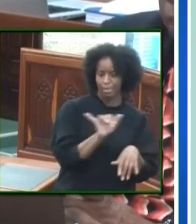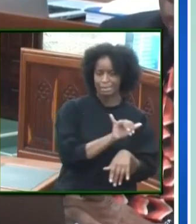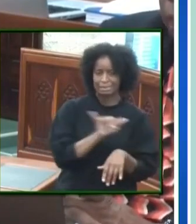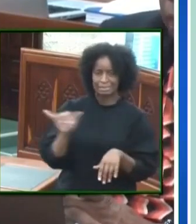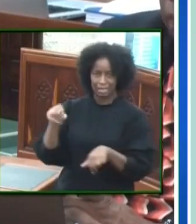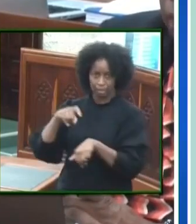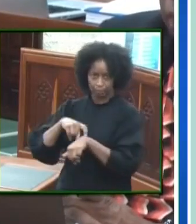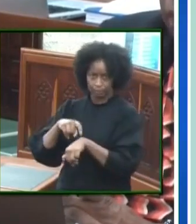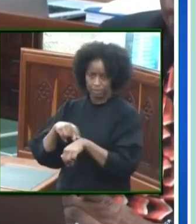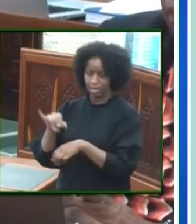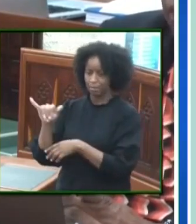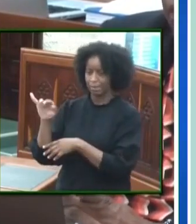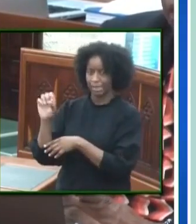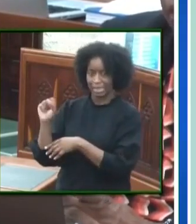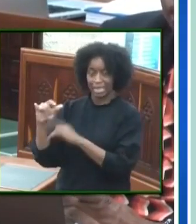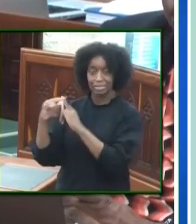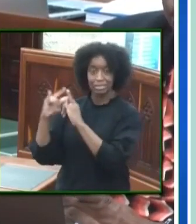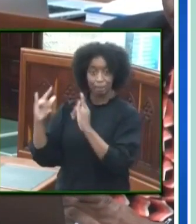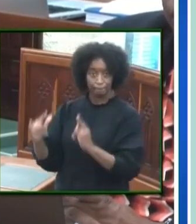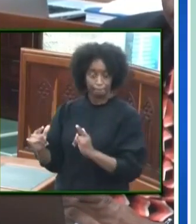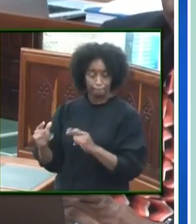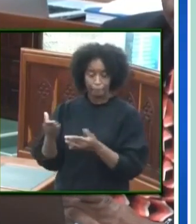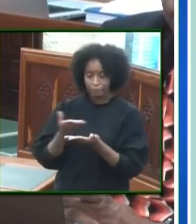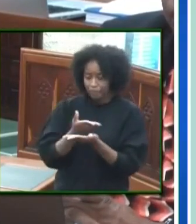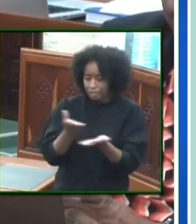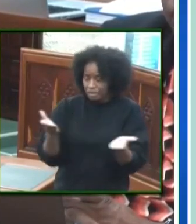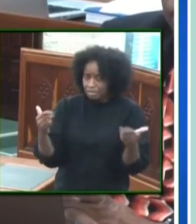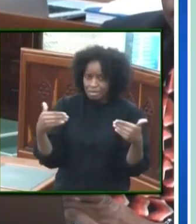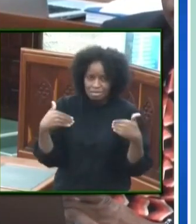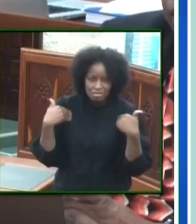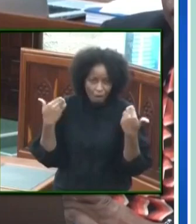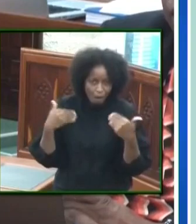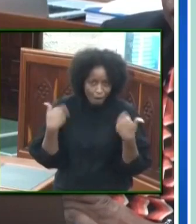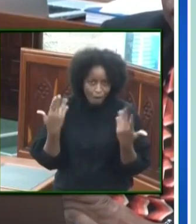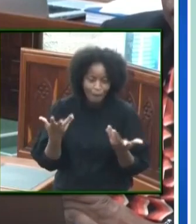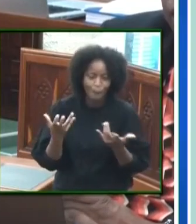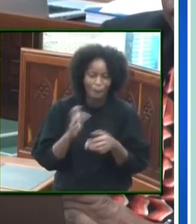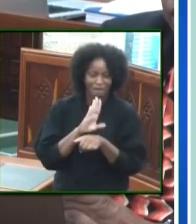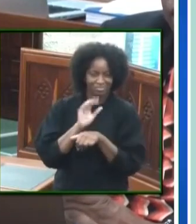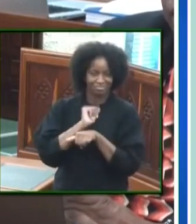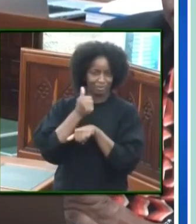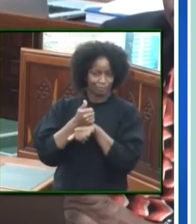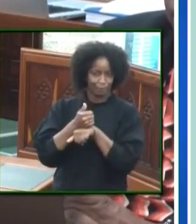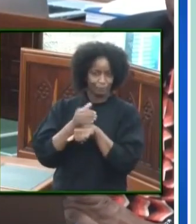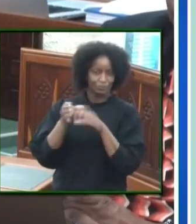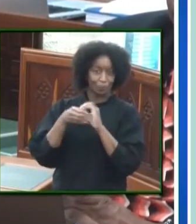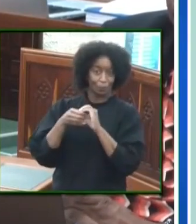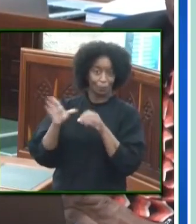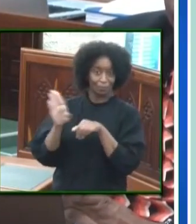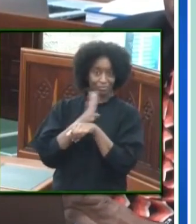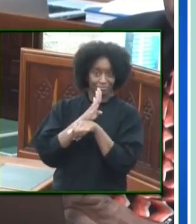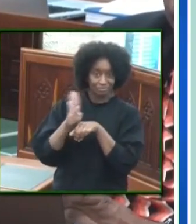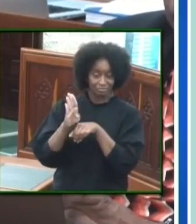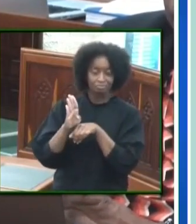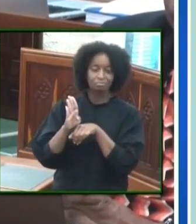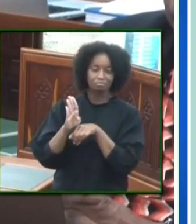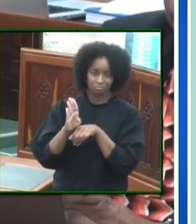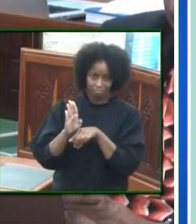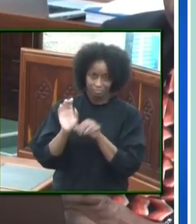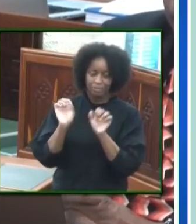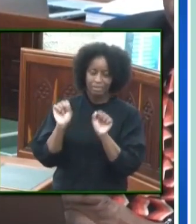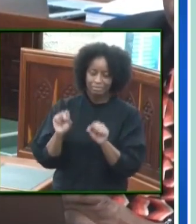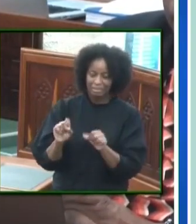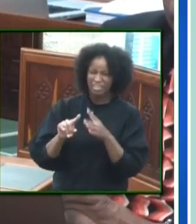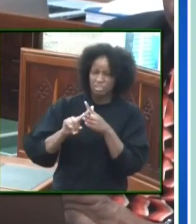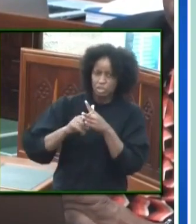who, even at that early age, are interested in self-employment to be able to have a hands-on